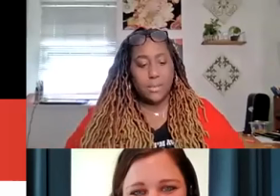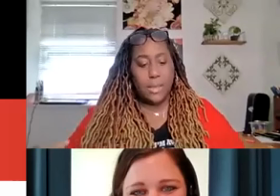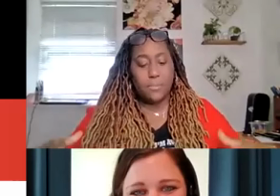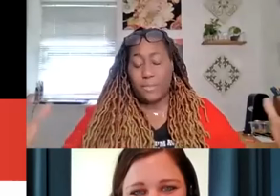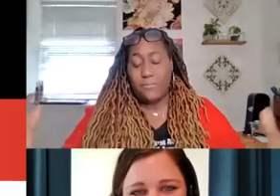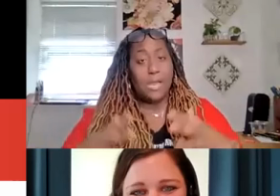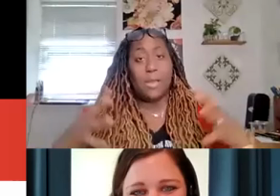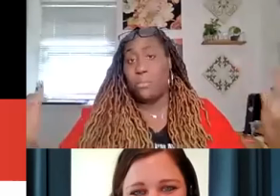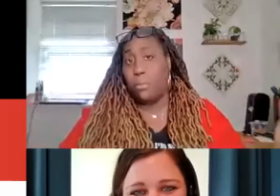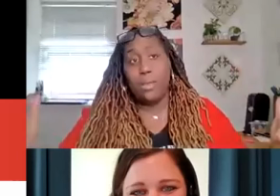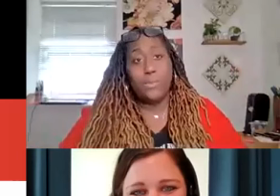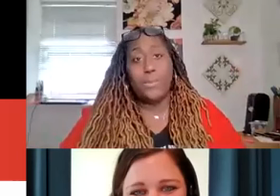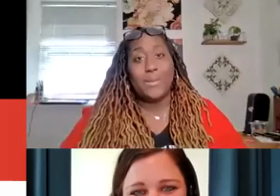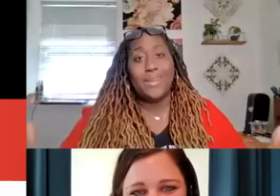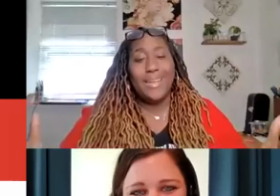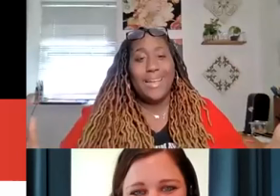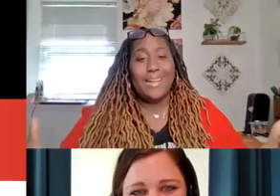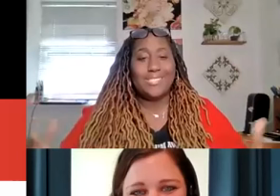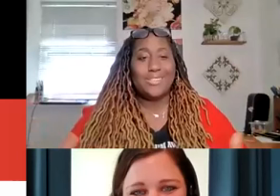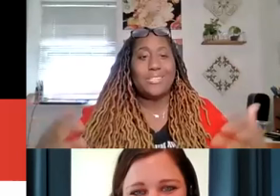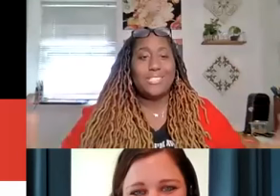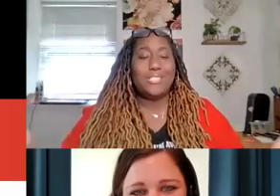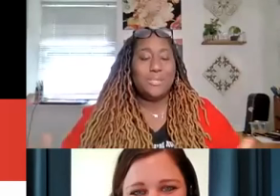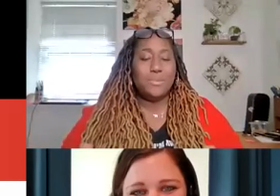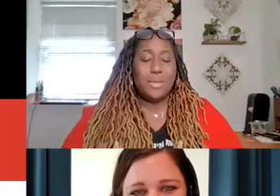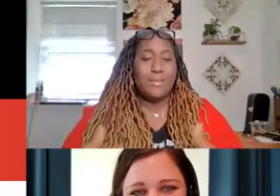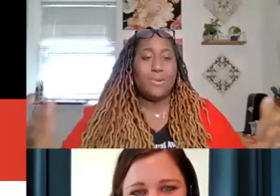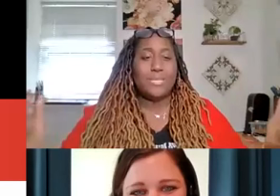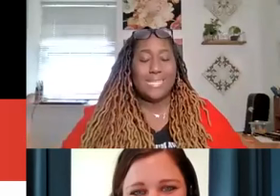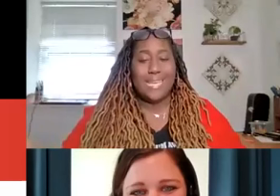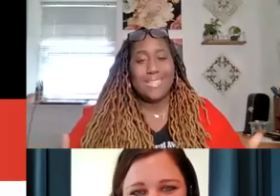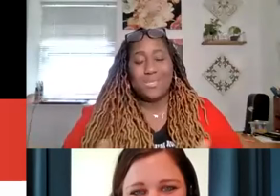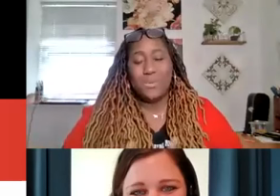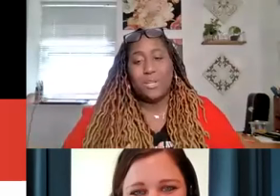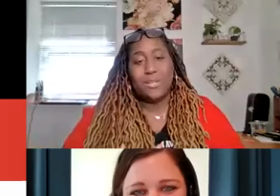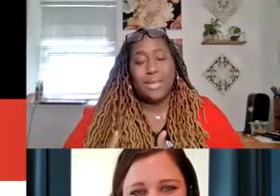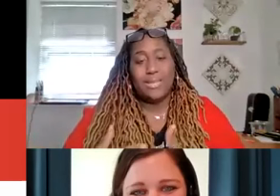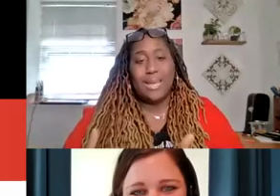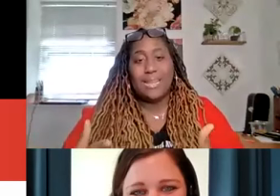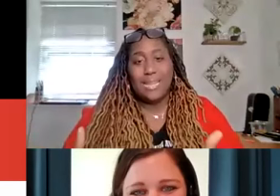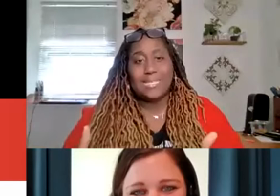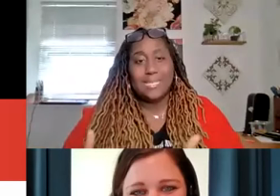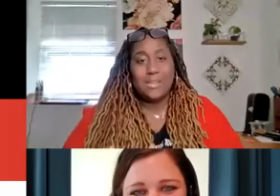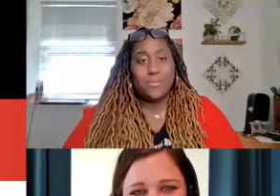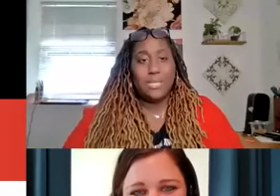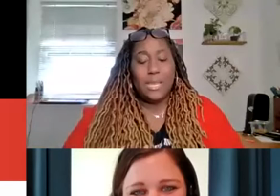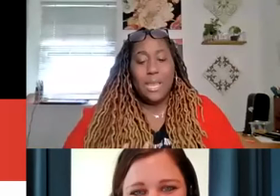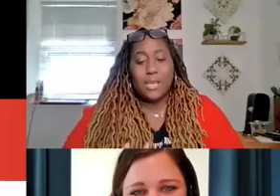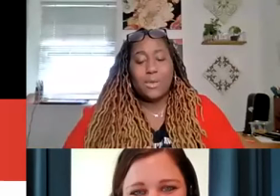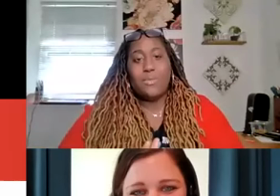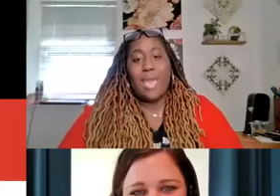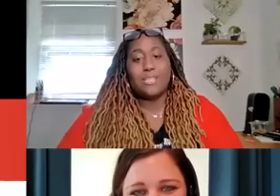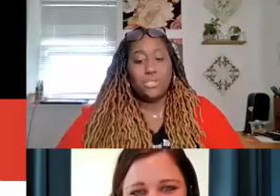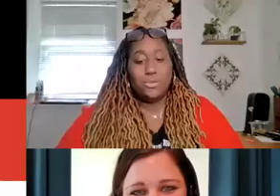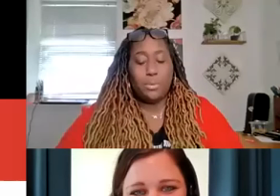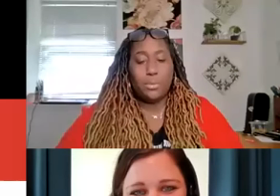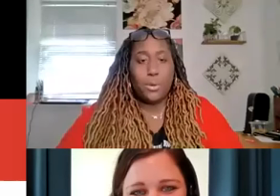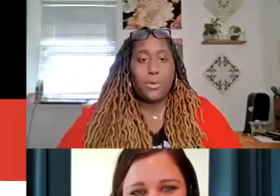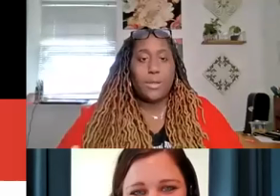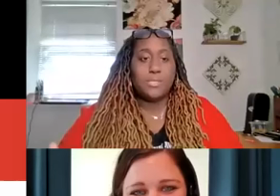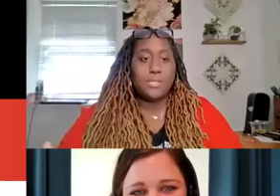just beefed up what we were starting to do. But of course, in this, we learned a lot of lessons and it really goes back